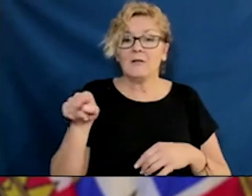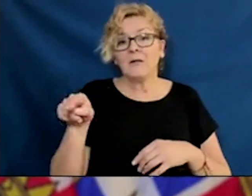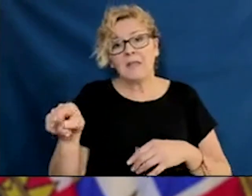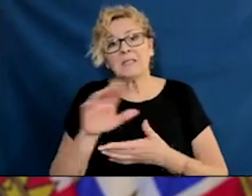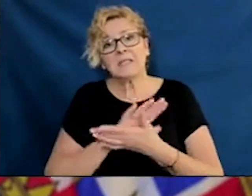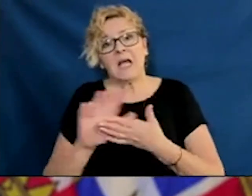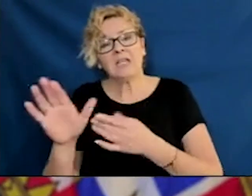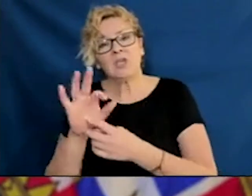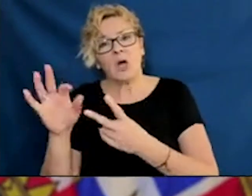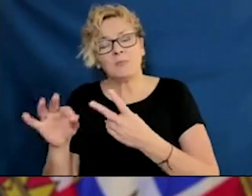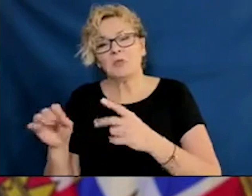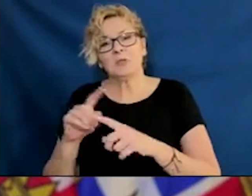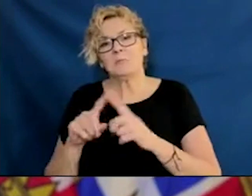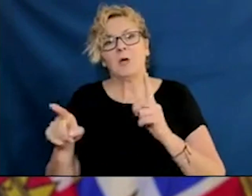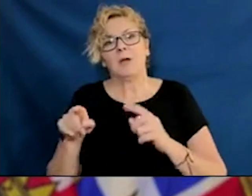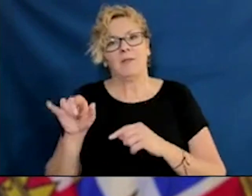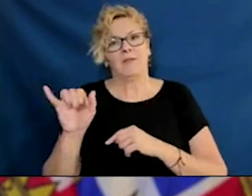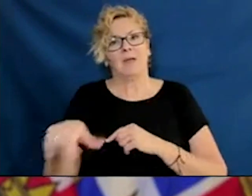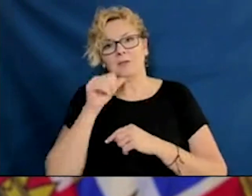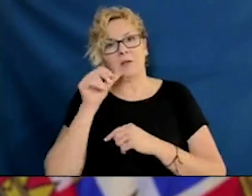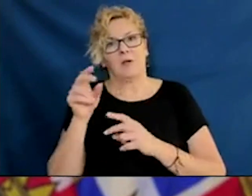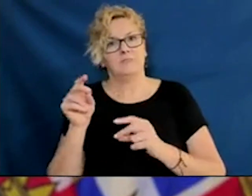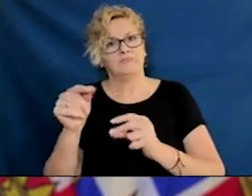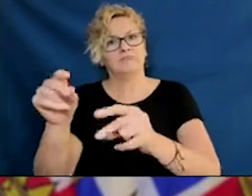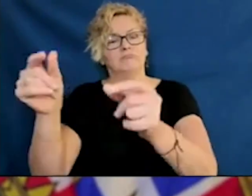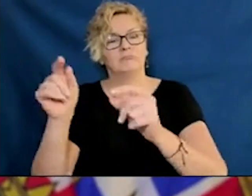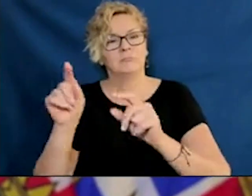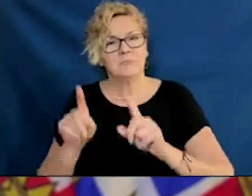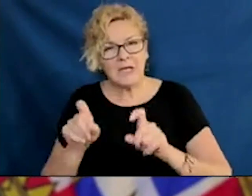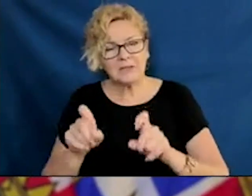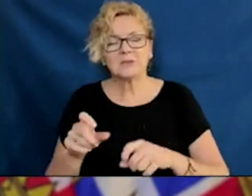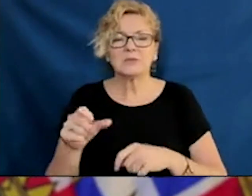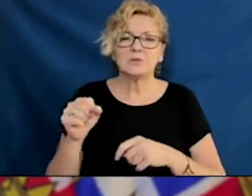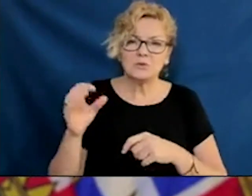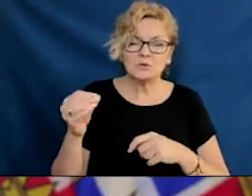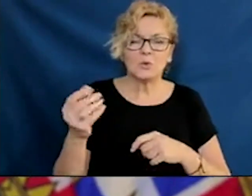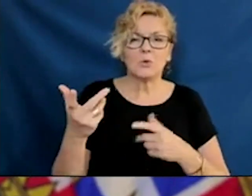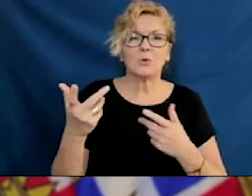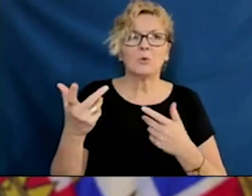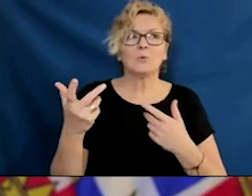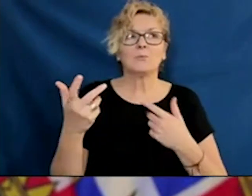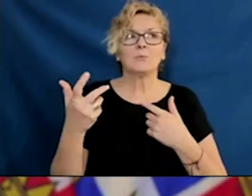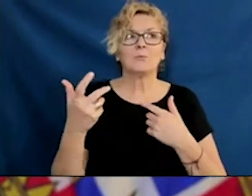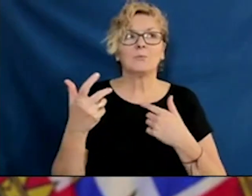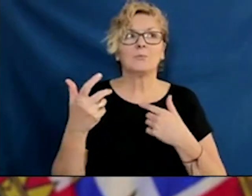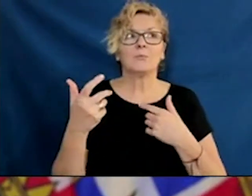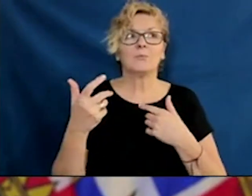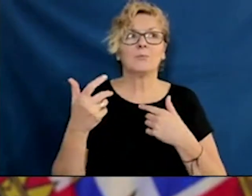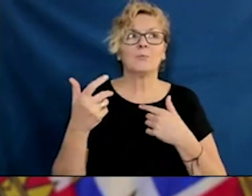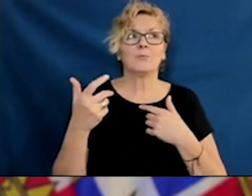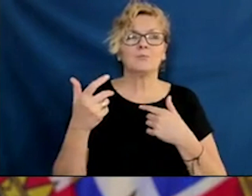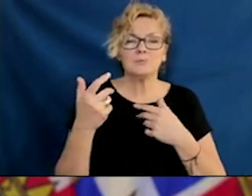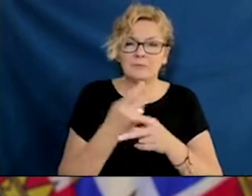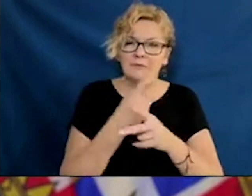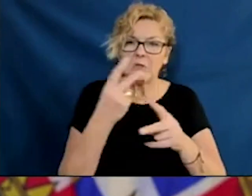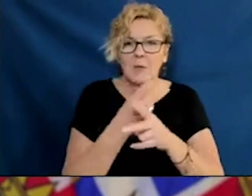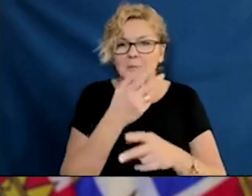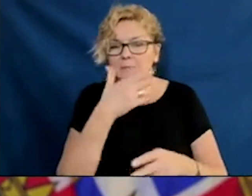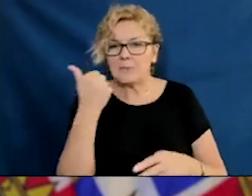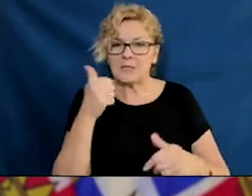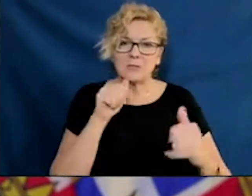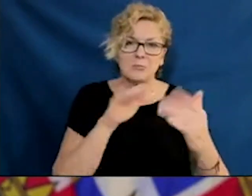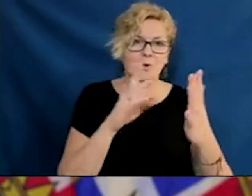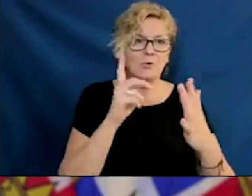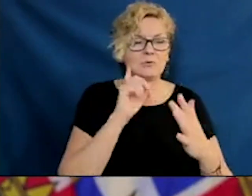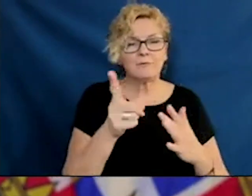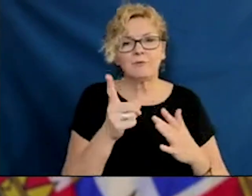we also know that the rates of COVID in school-age children are very low, and they continue to be